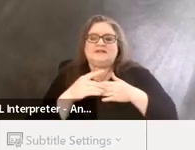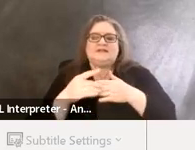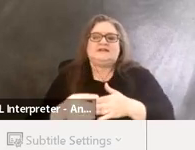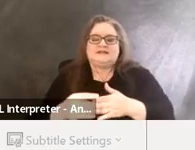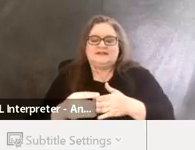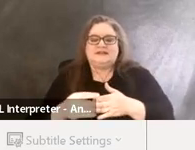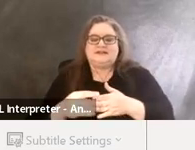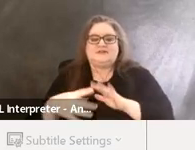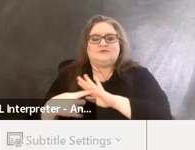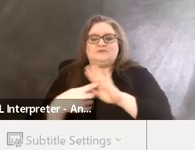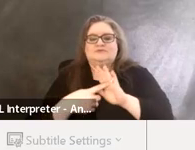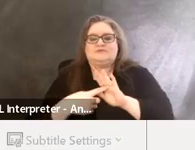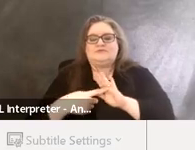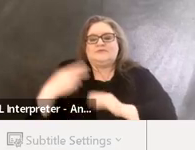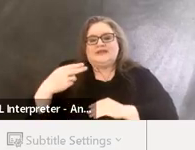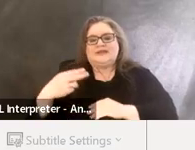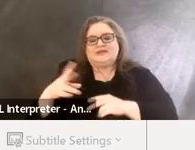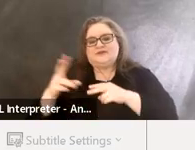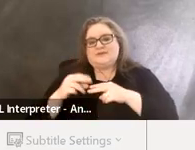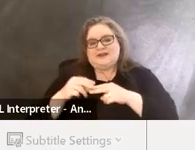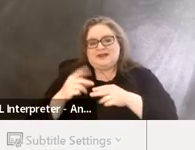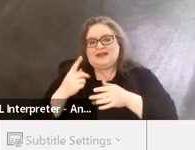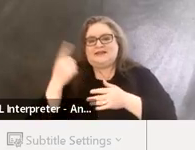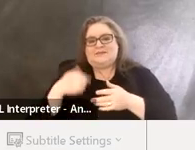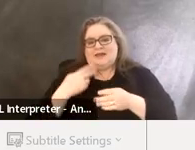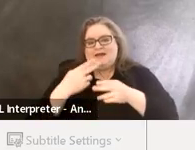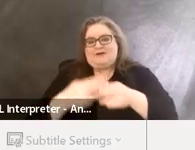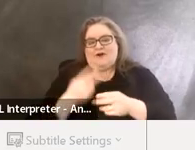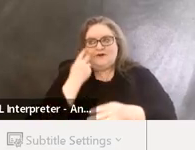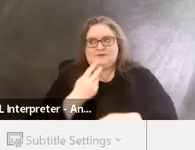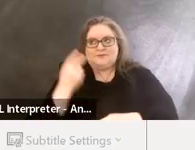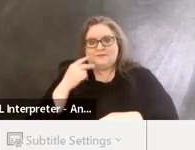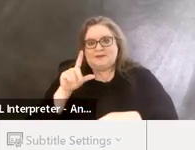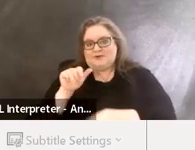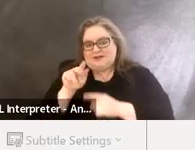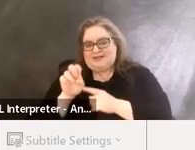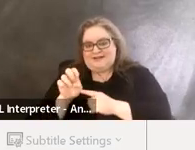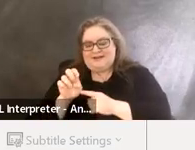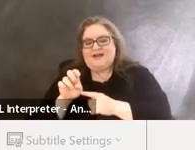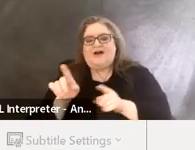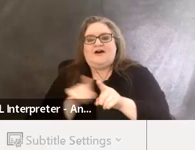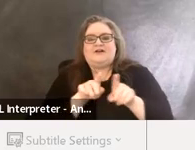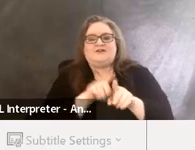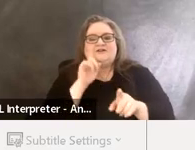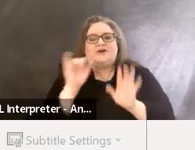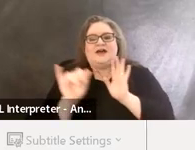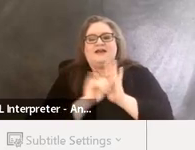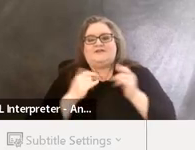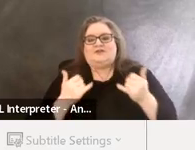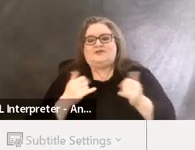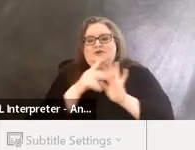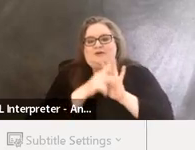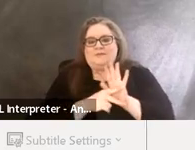down the history of Medicaid, what I call memory lane, as well as identify the current policy